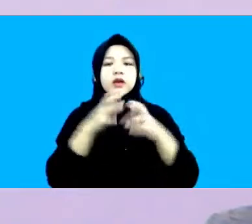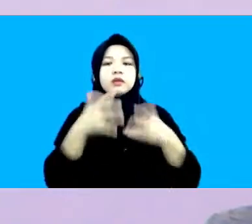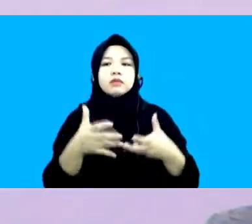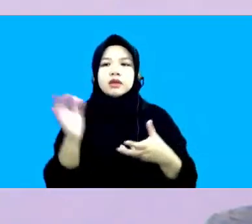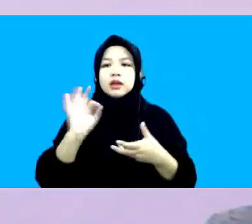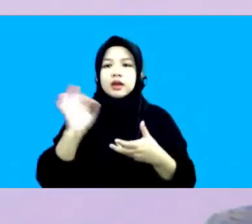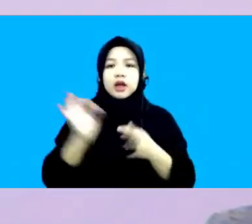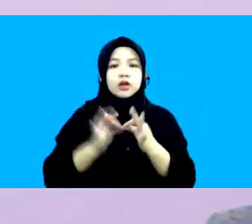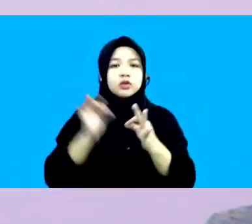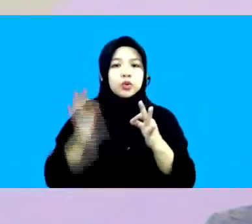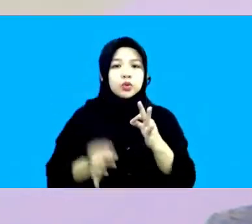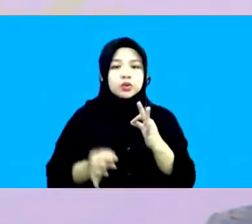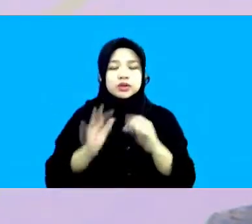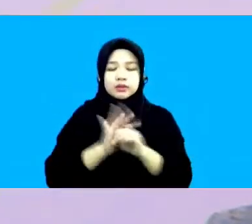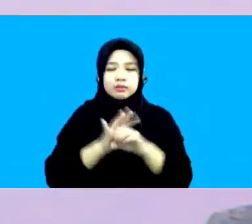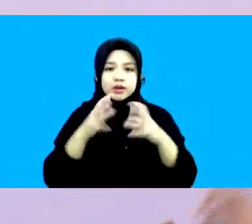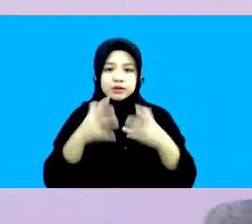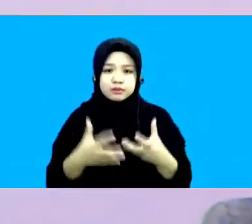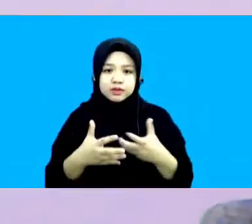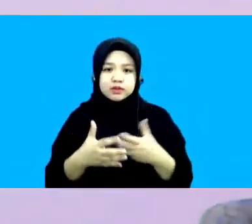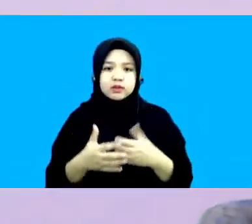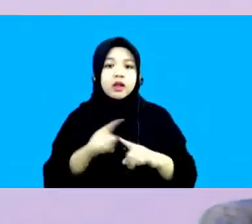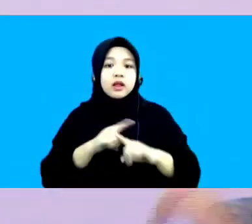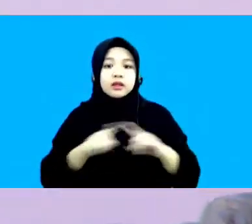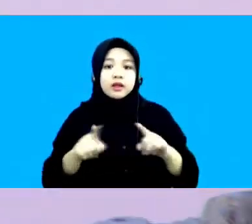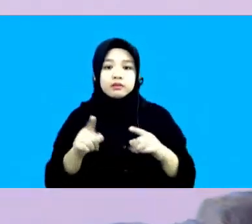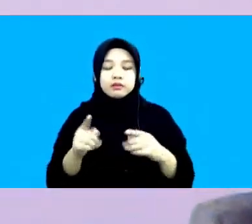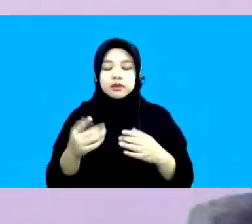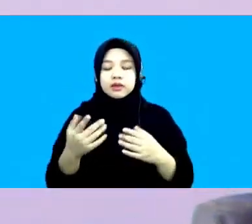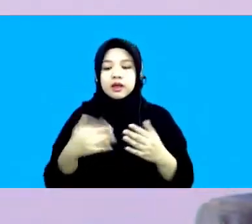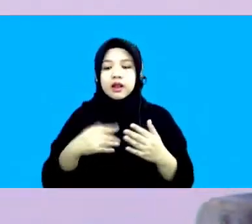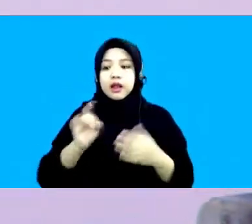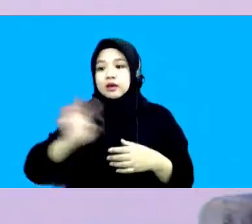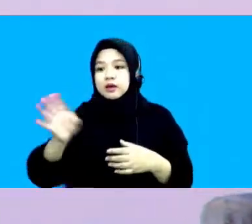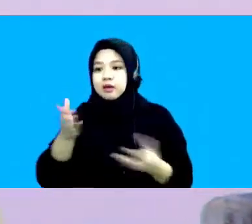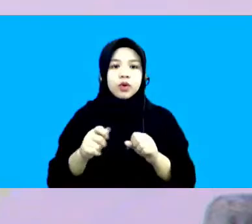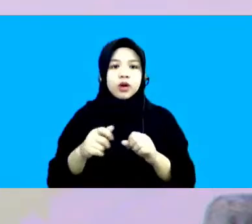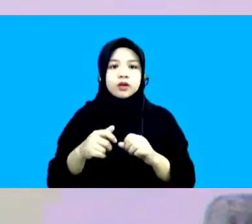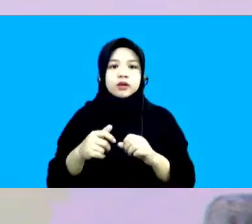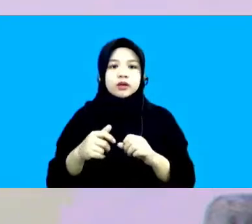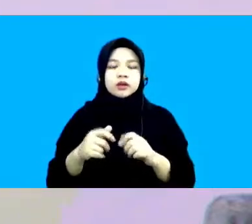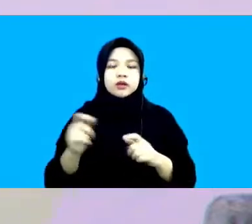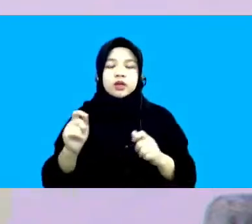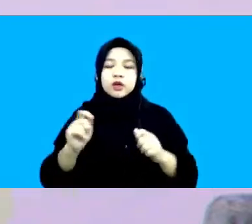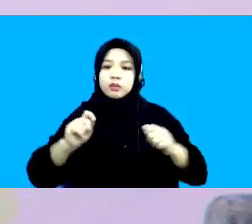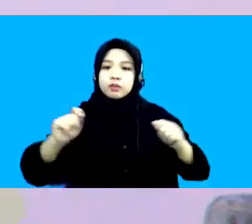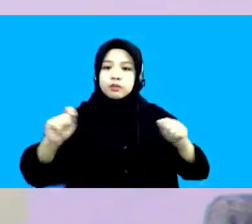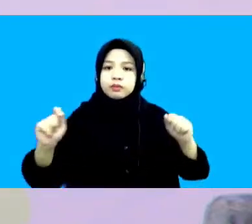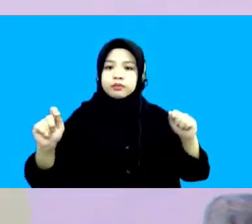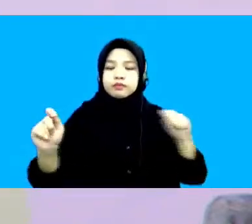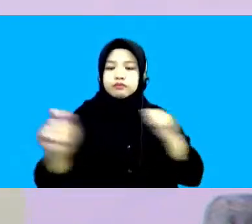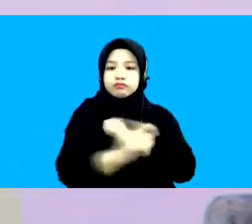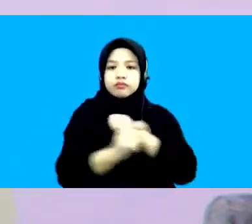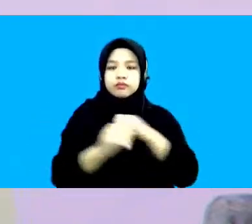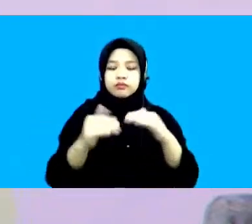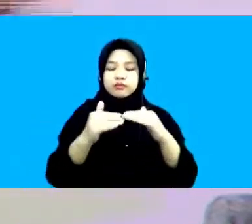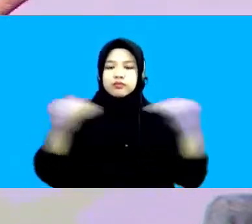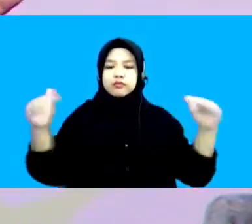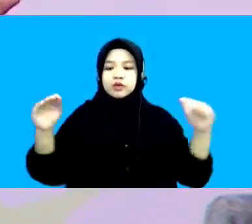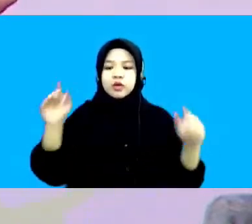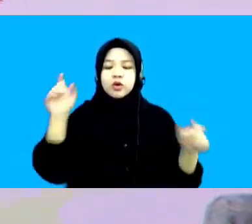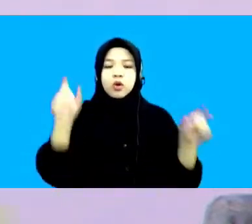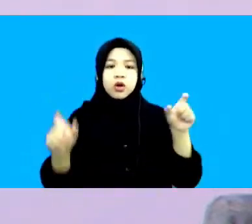and basic infrastructure at the level that will not make people deprived, as Professor